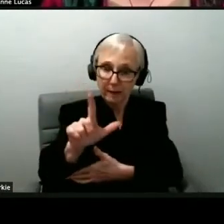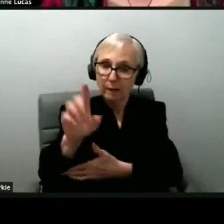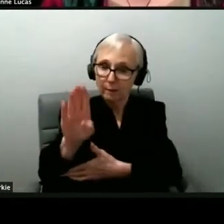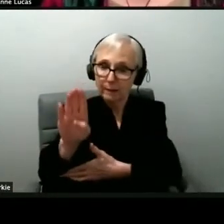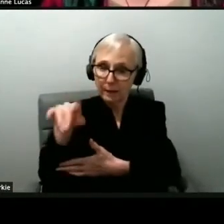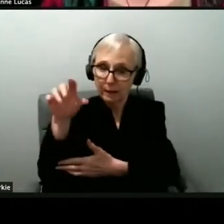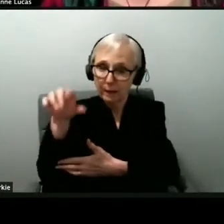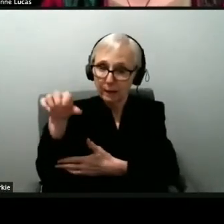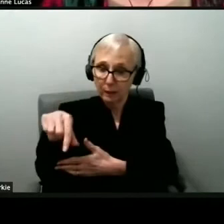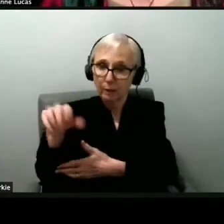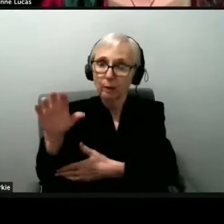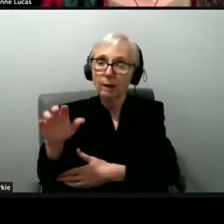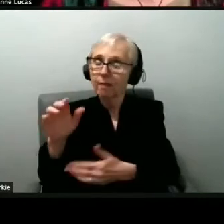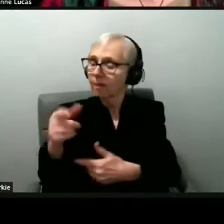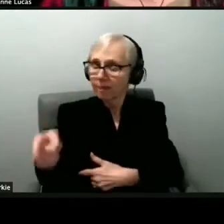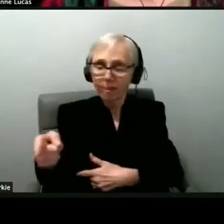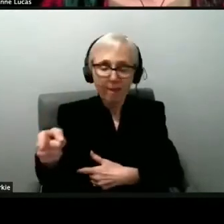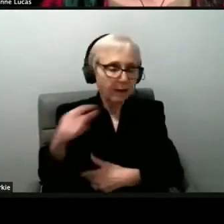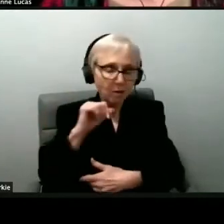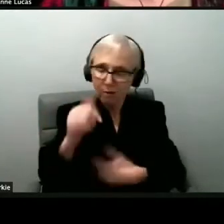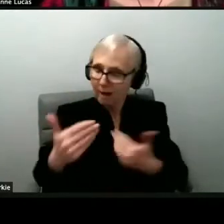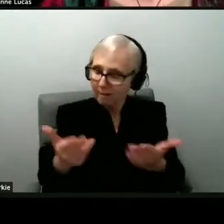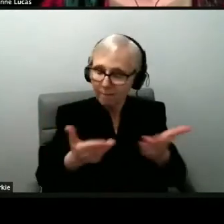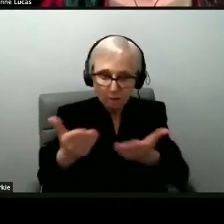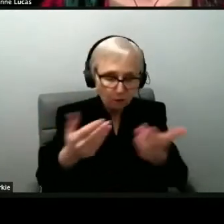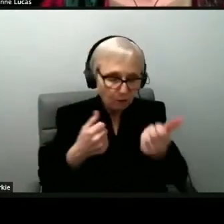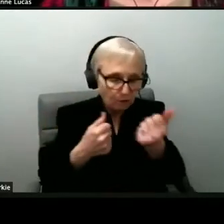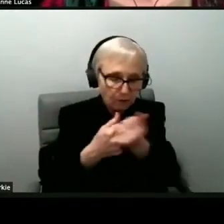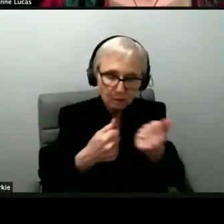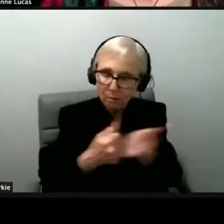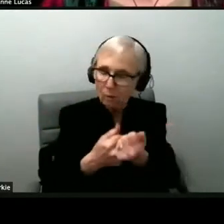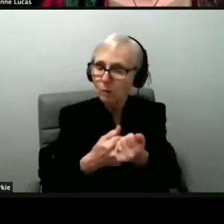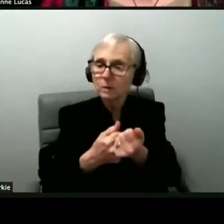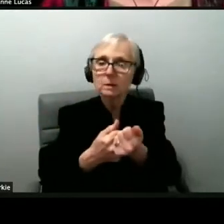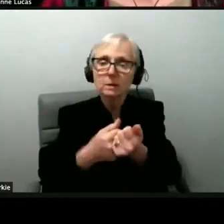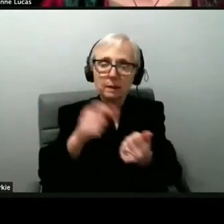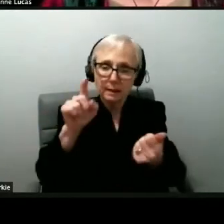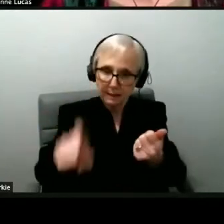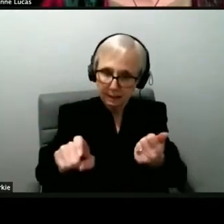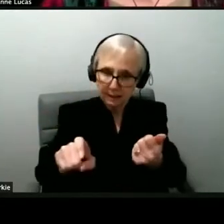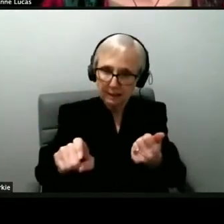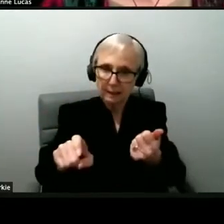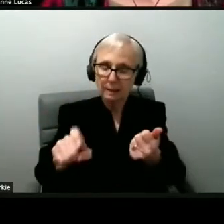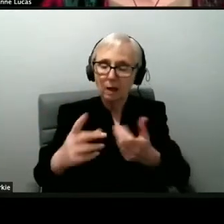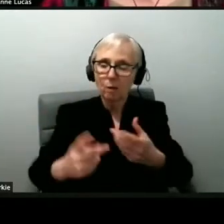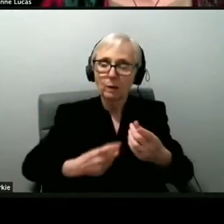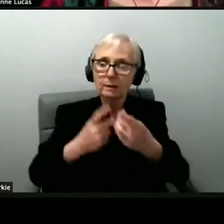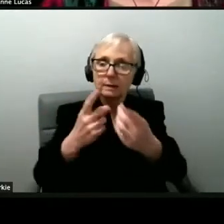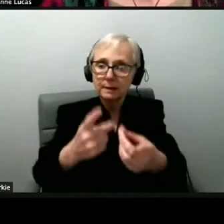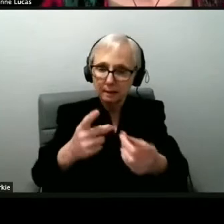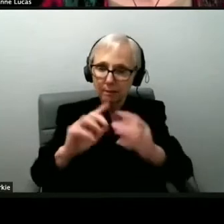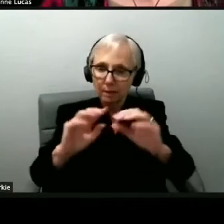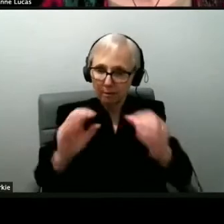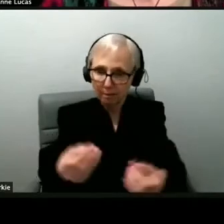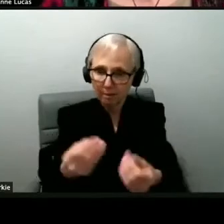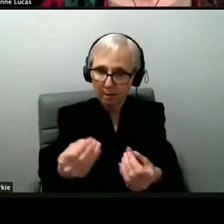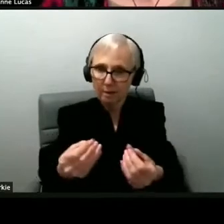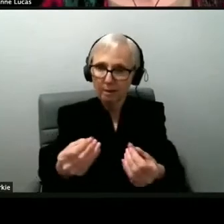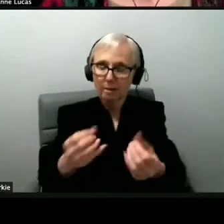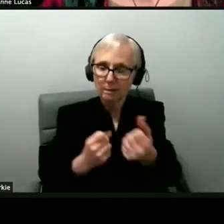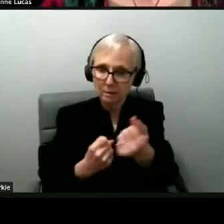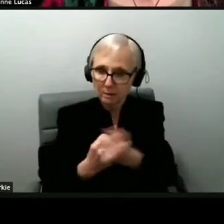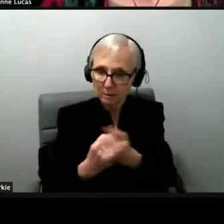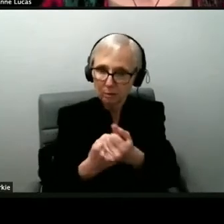that are really homeless and they don't have the services and the support that they need. So I'm going to dedicate my office as an office of support for